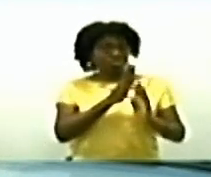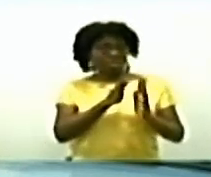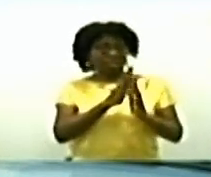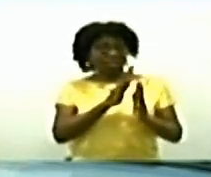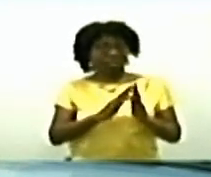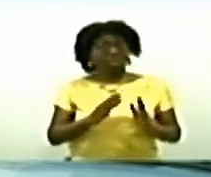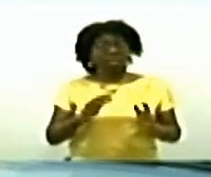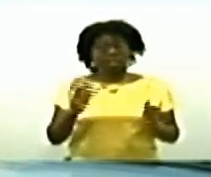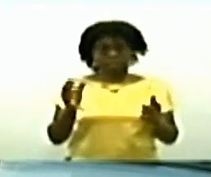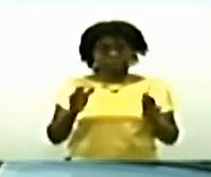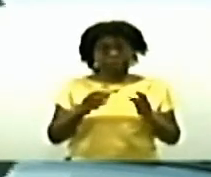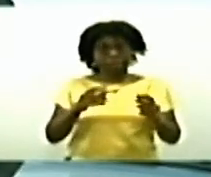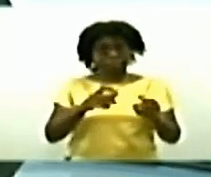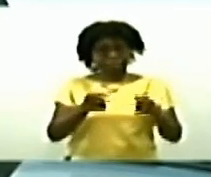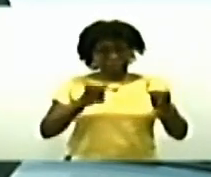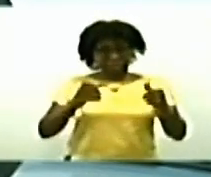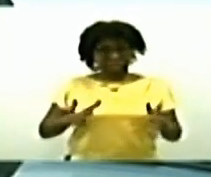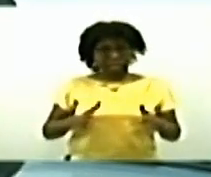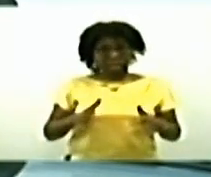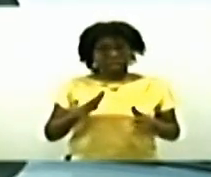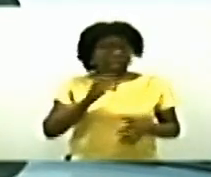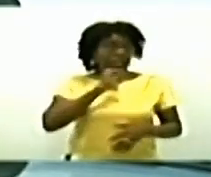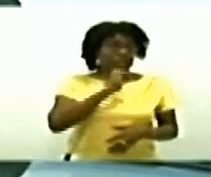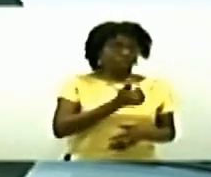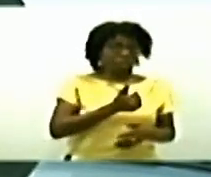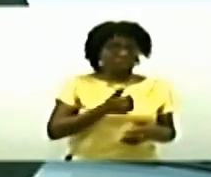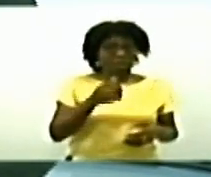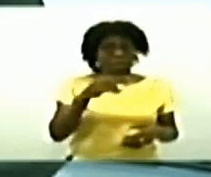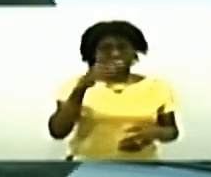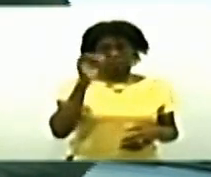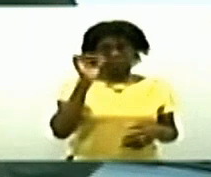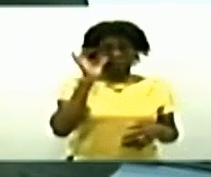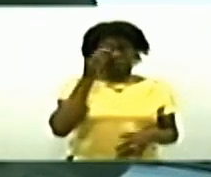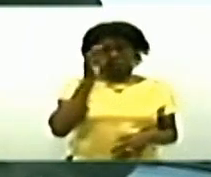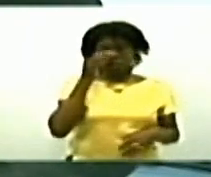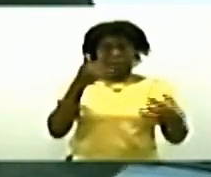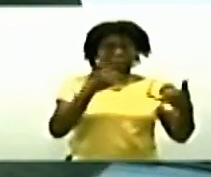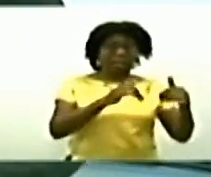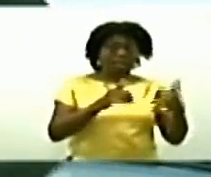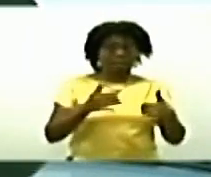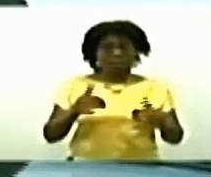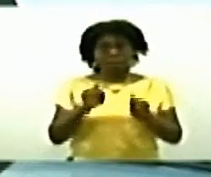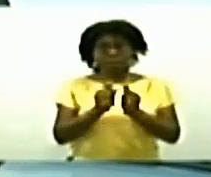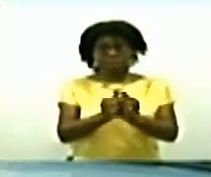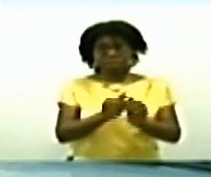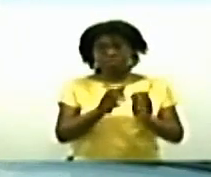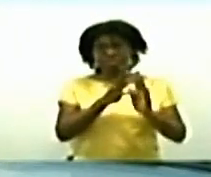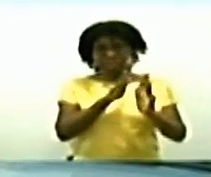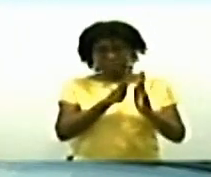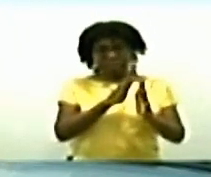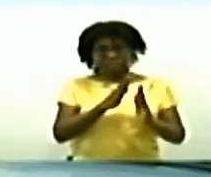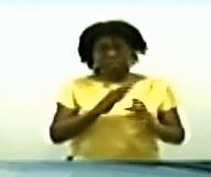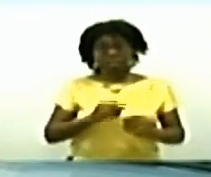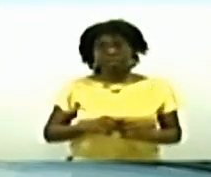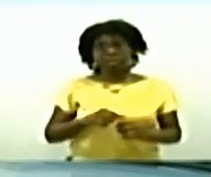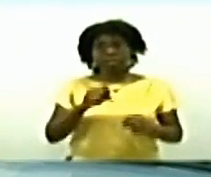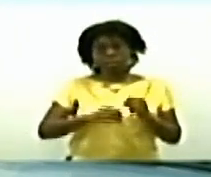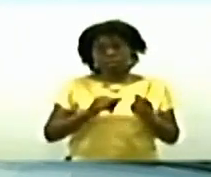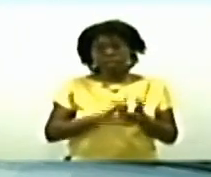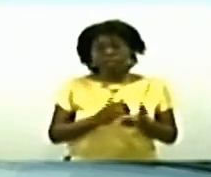Halloween or for Christmas. Mr. President, if we look at Clause 5, it provides for the amendment of